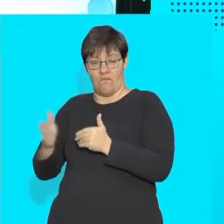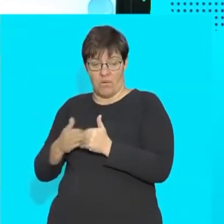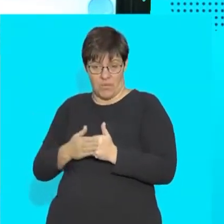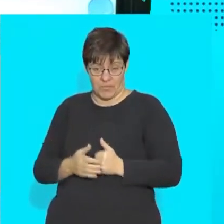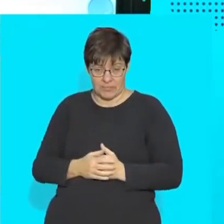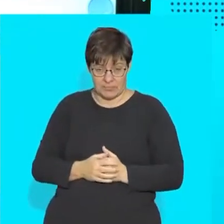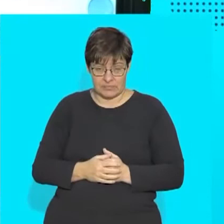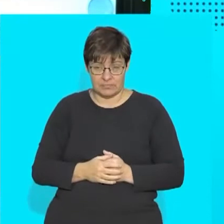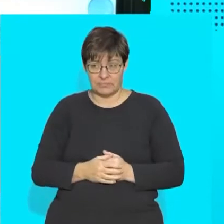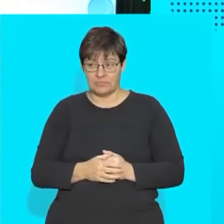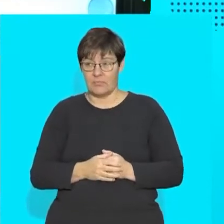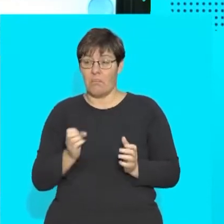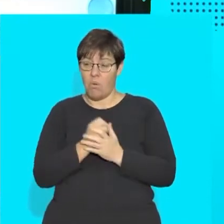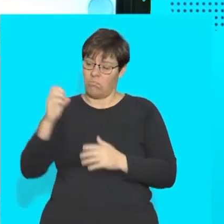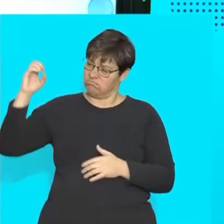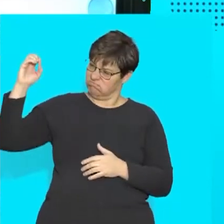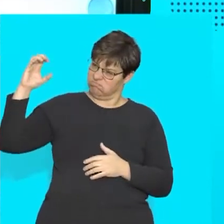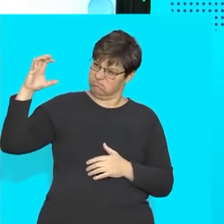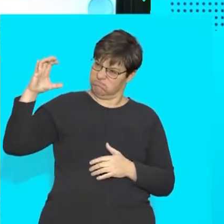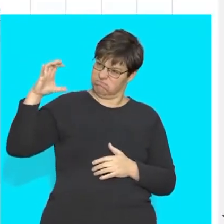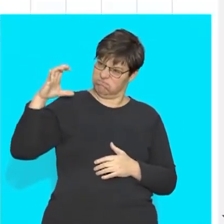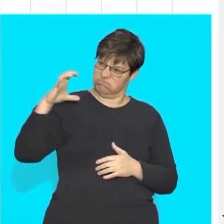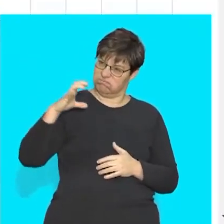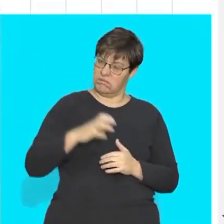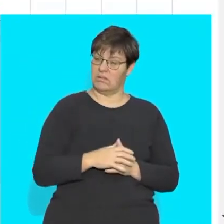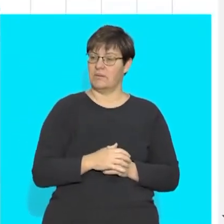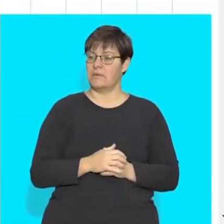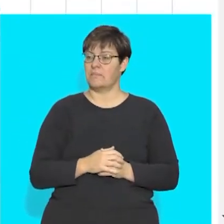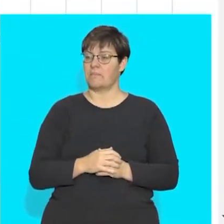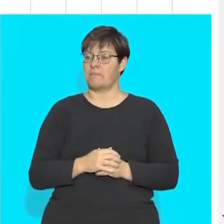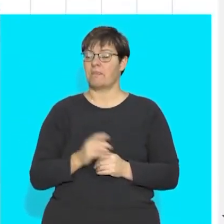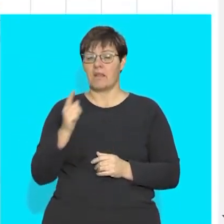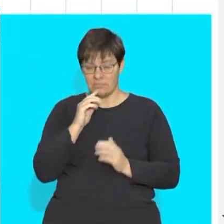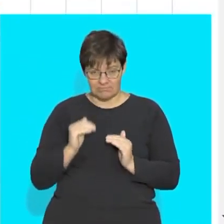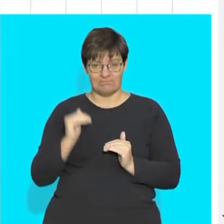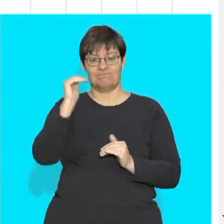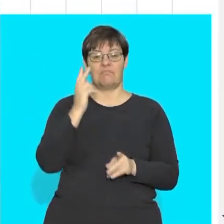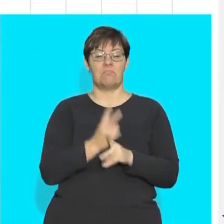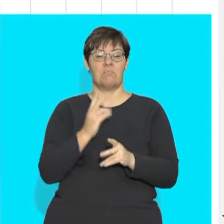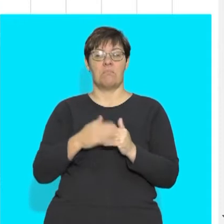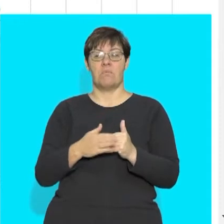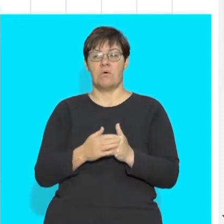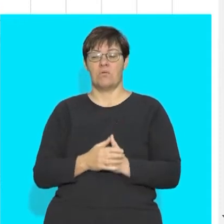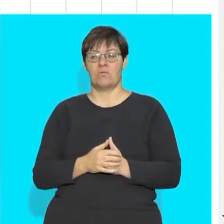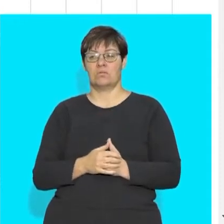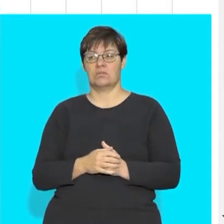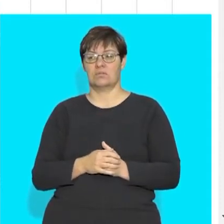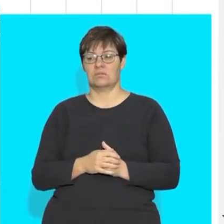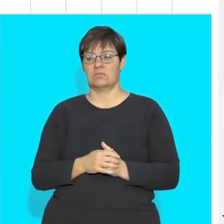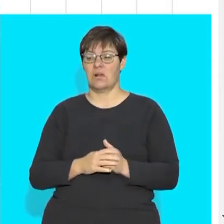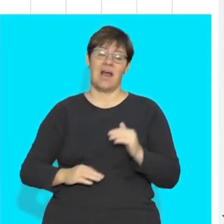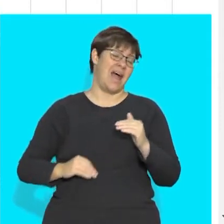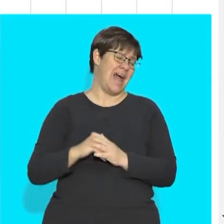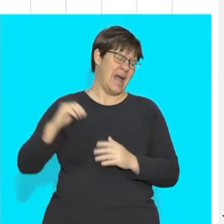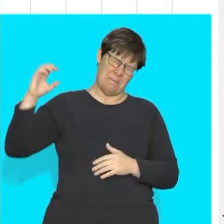okay? And if I make it even brighter, the current goes up again. We'll make it to